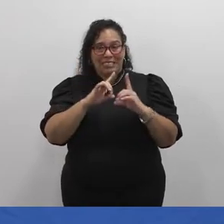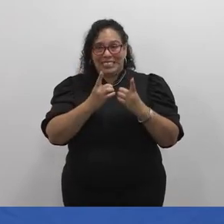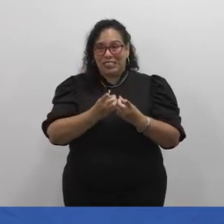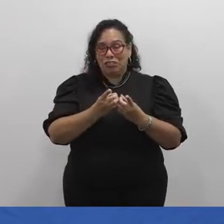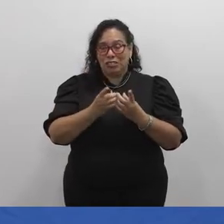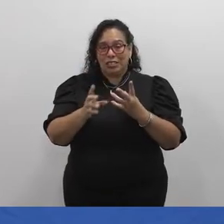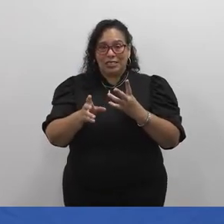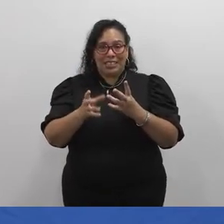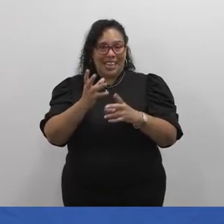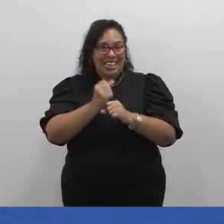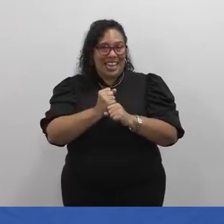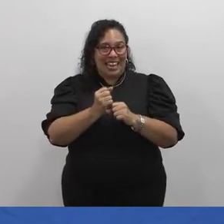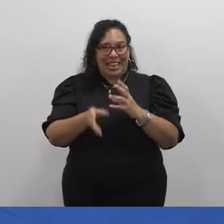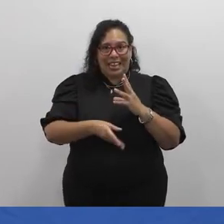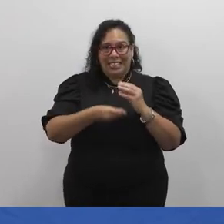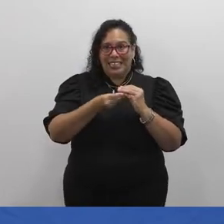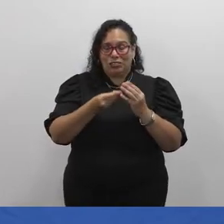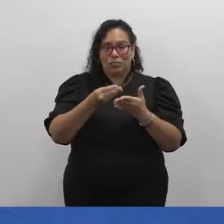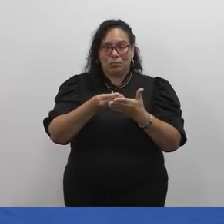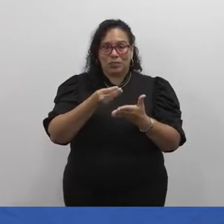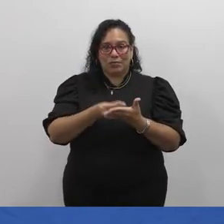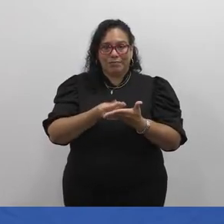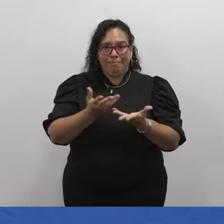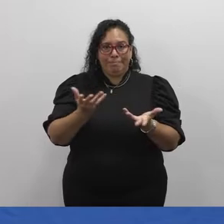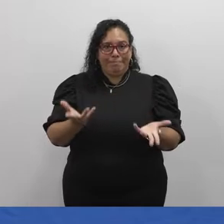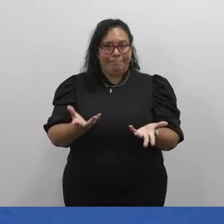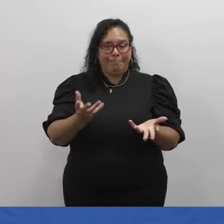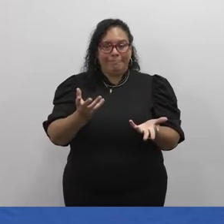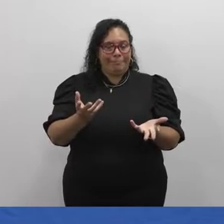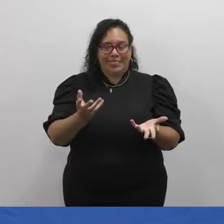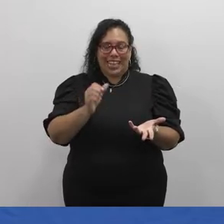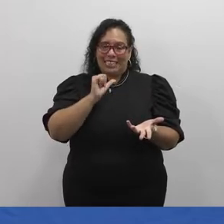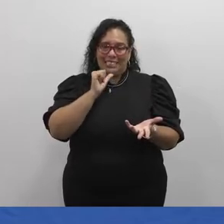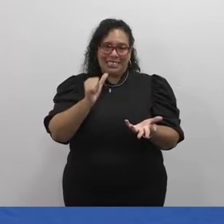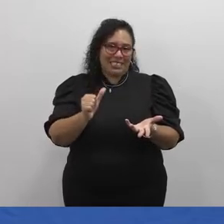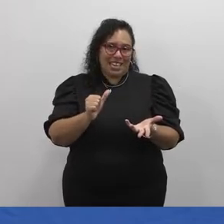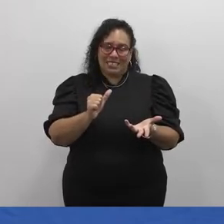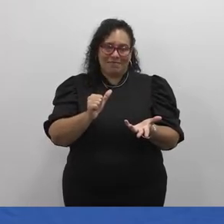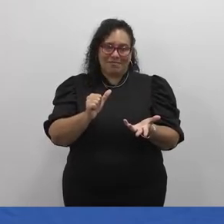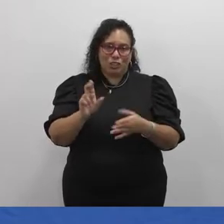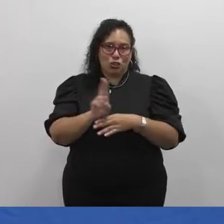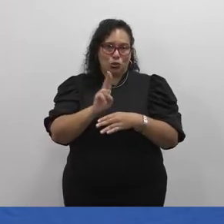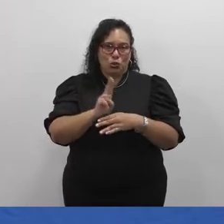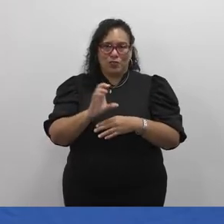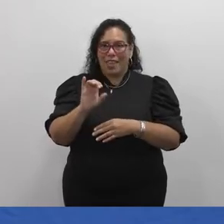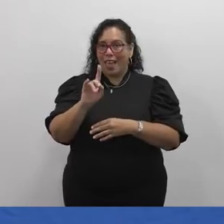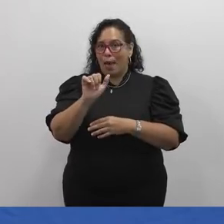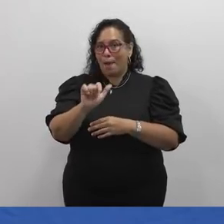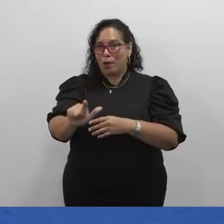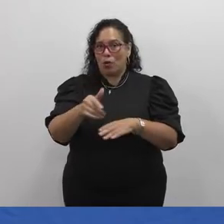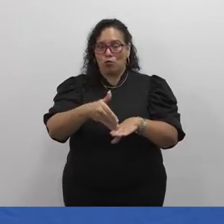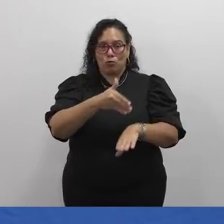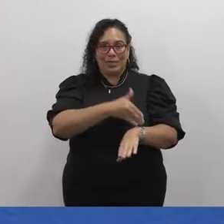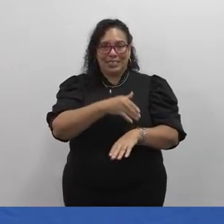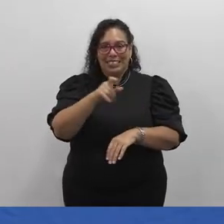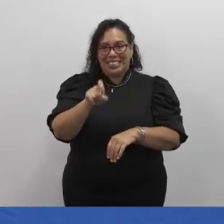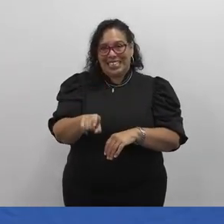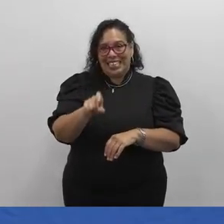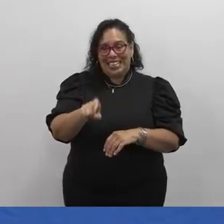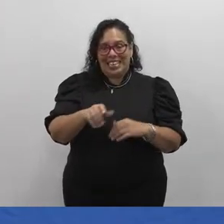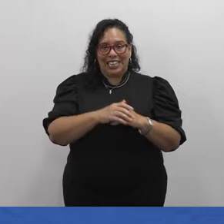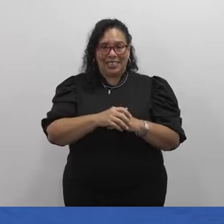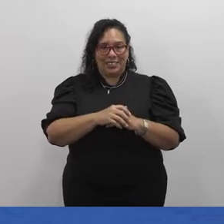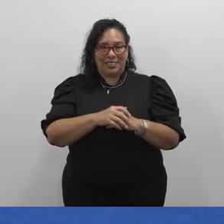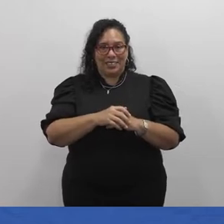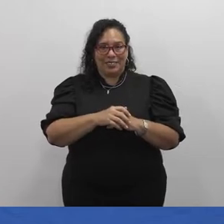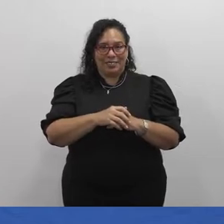funding. That's not money that we can use for the kinds of capital improvements that are needed to, as an example, if the cost